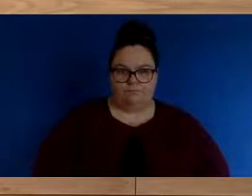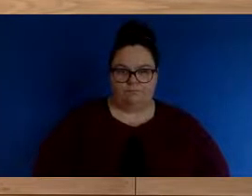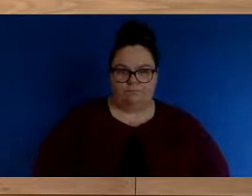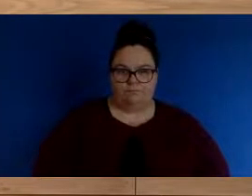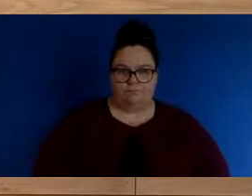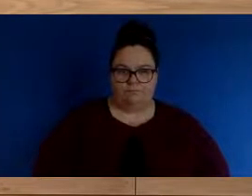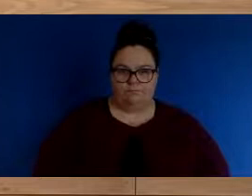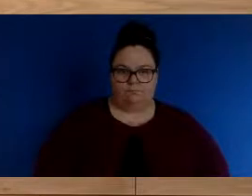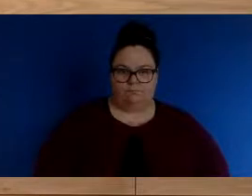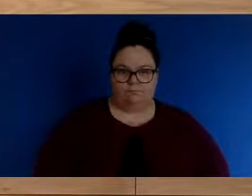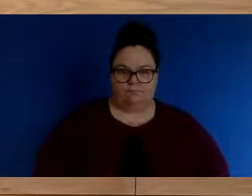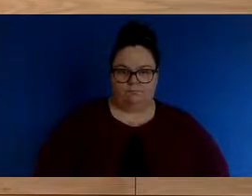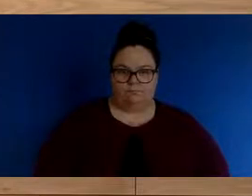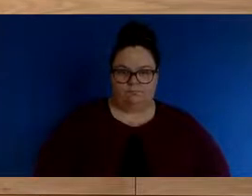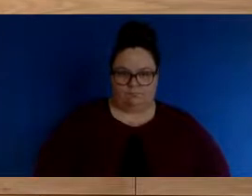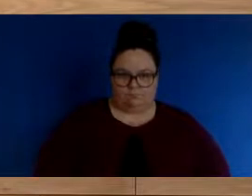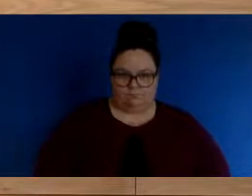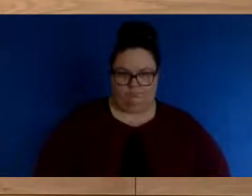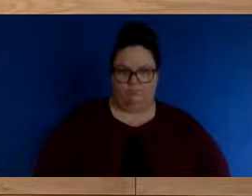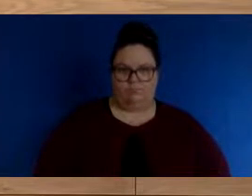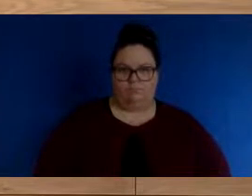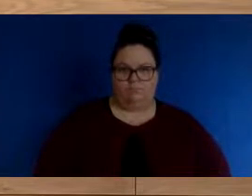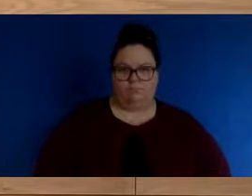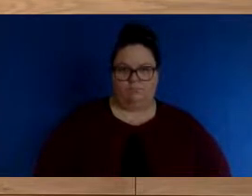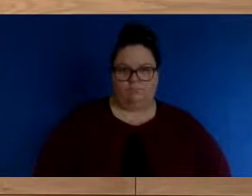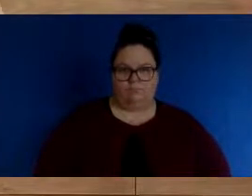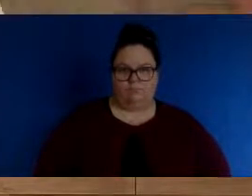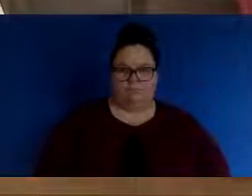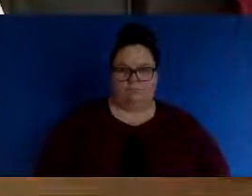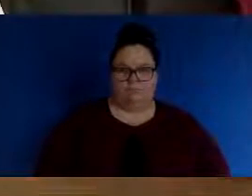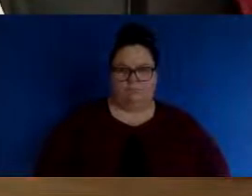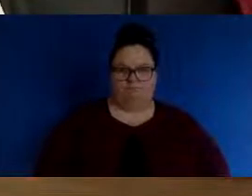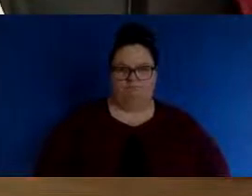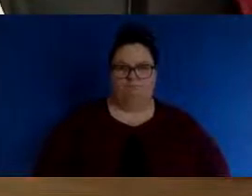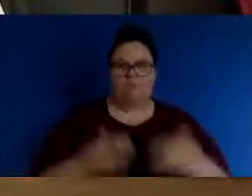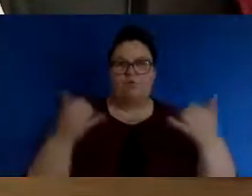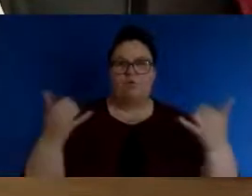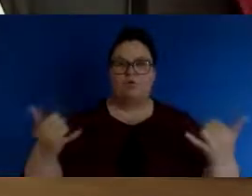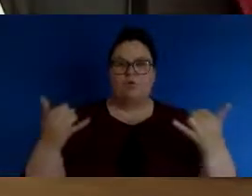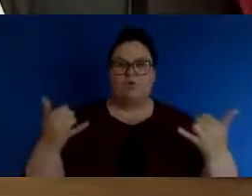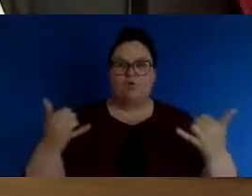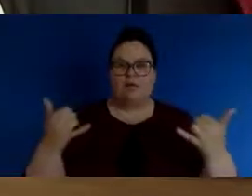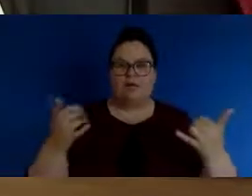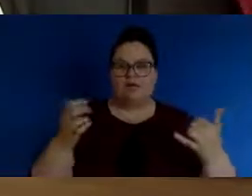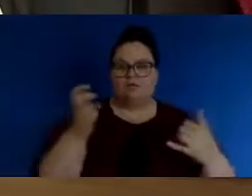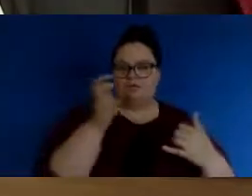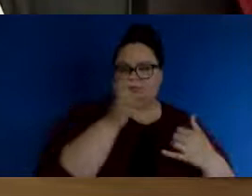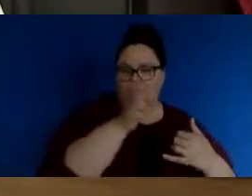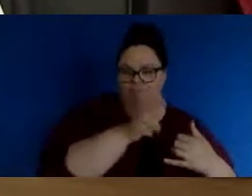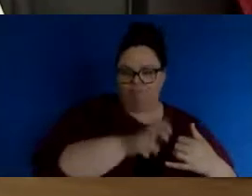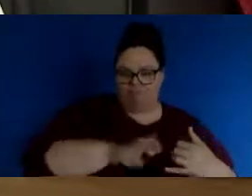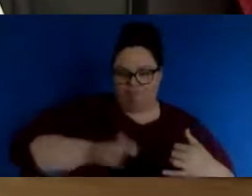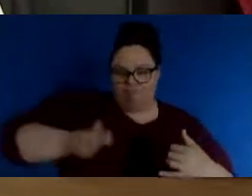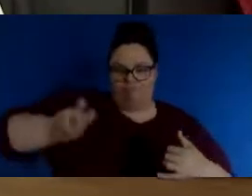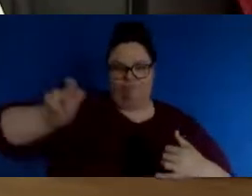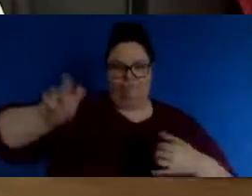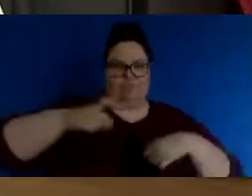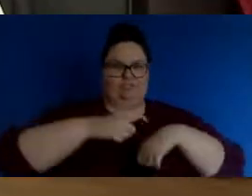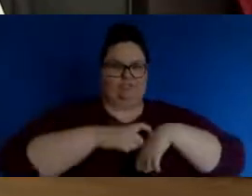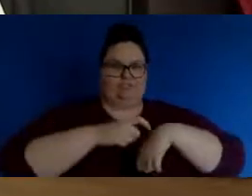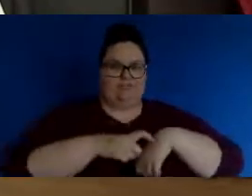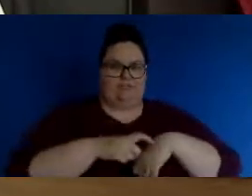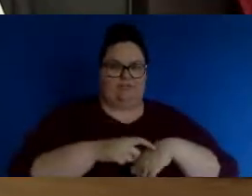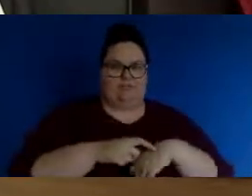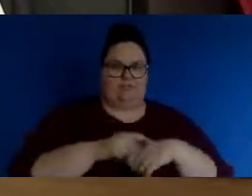So we are in a transition period with vaccination rates going up and different public health measures being